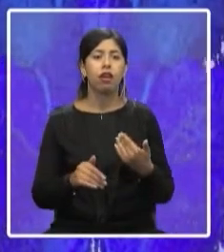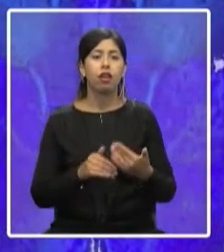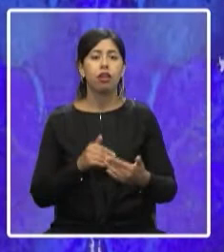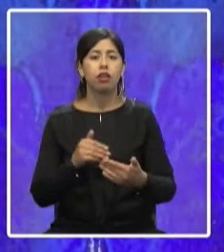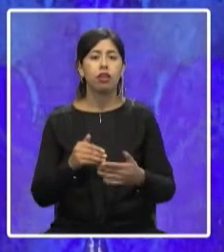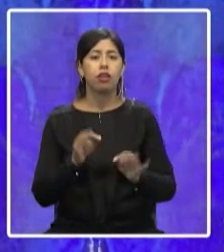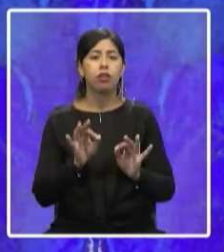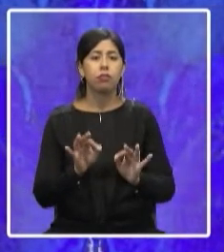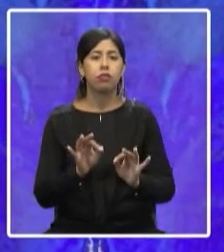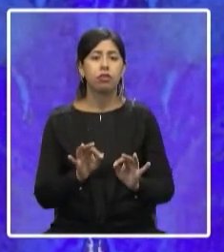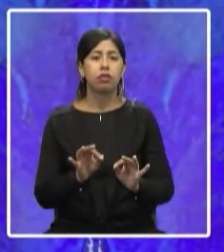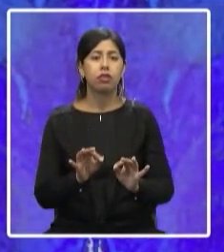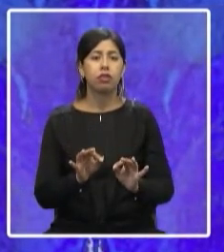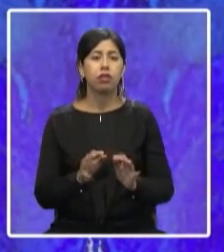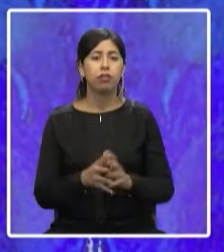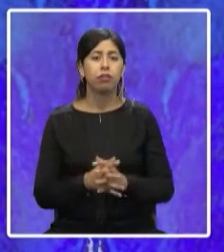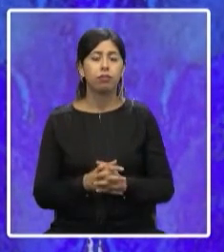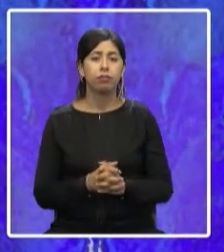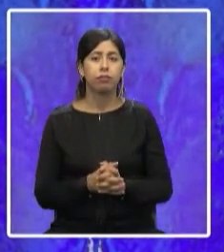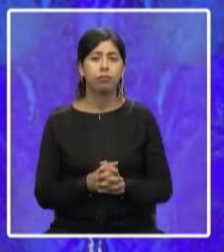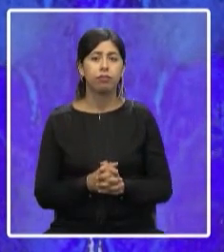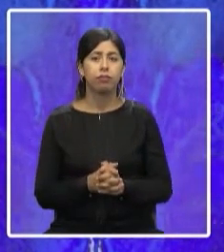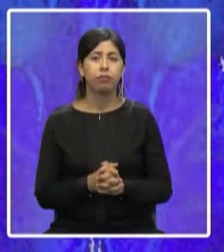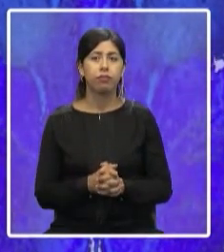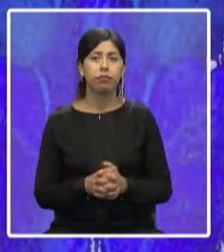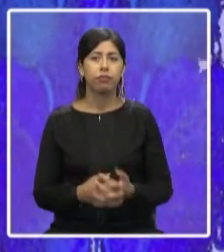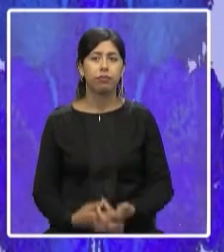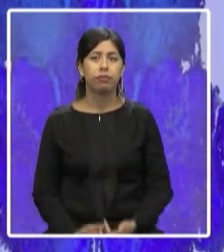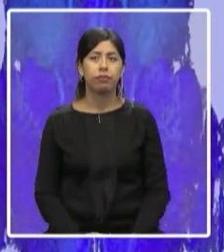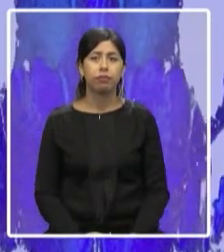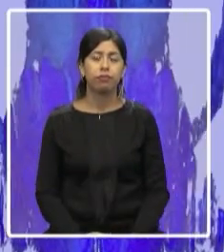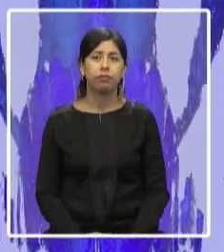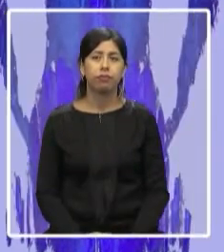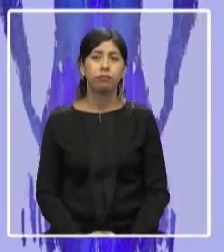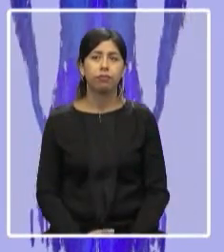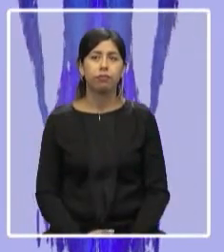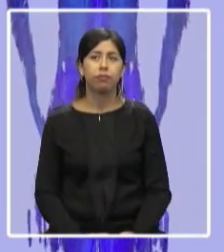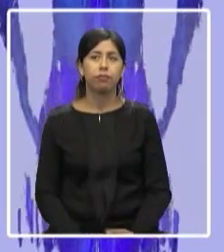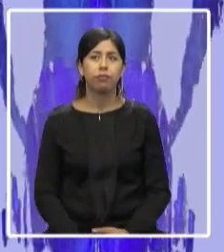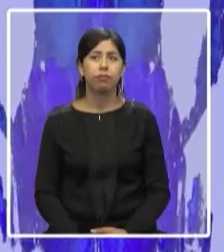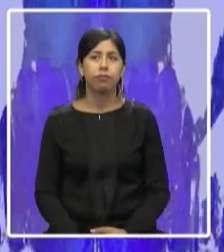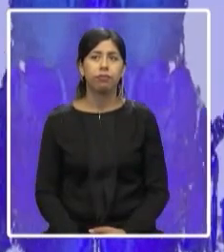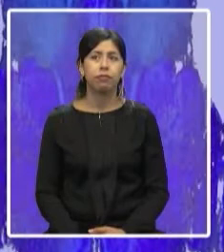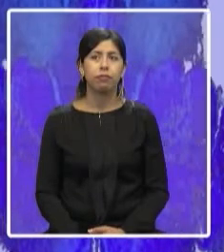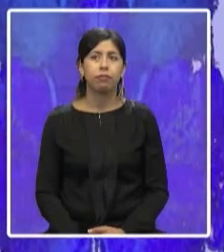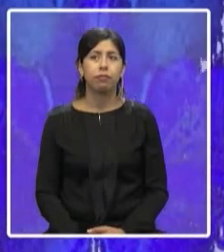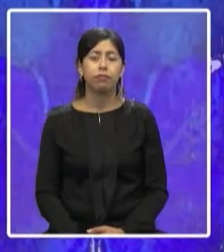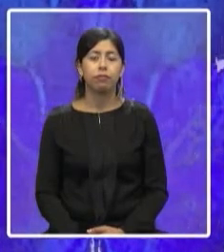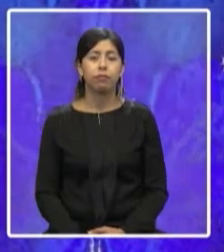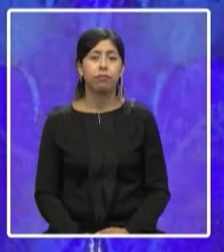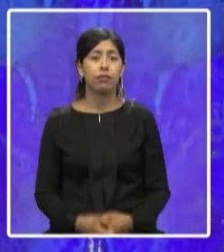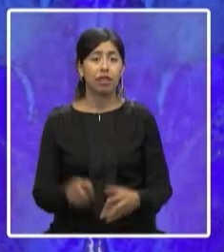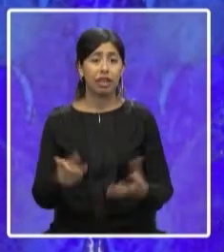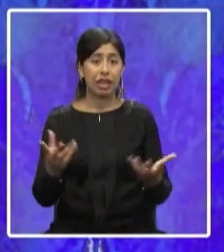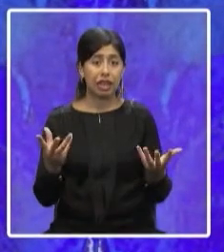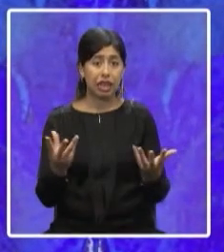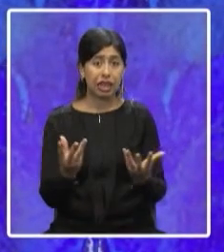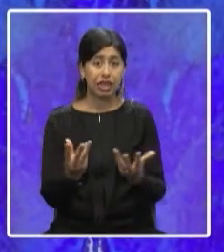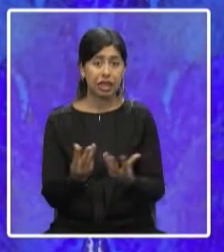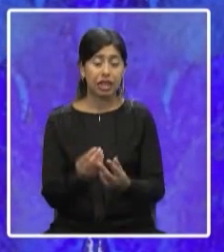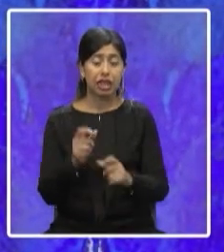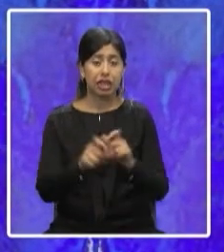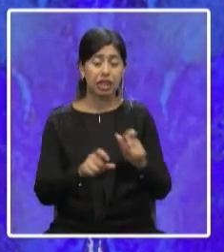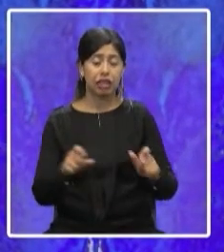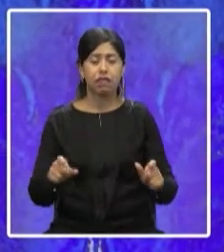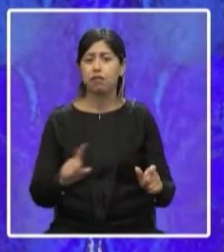tasks, reducing worker scarcity. And technological advances do both, often at the same time. They eliminate some things, they create